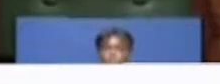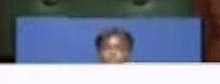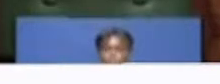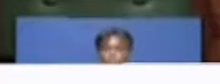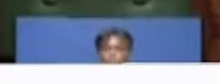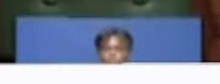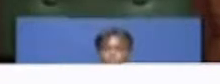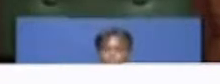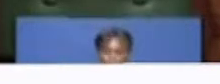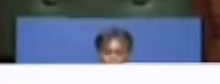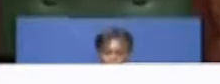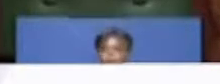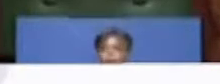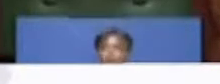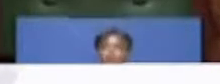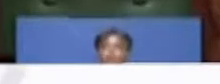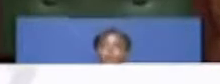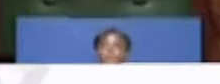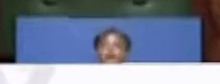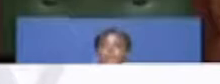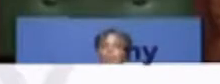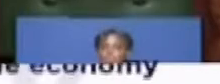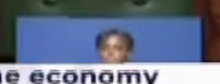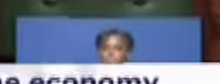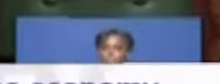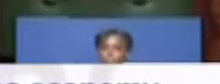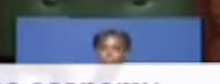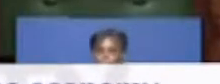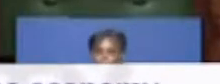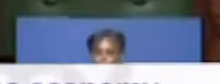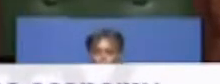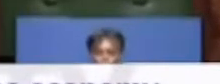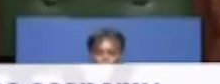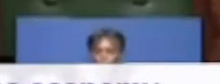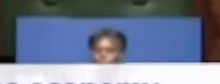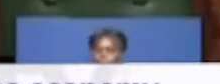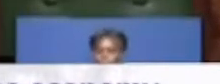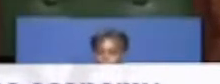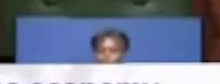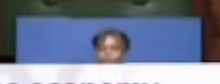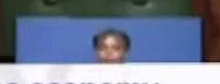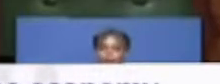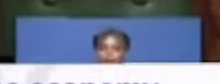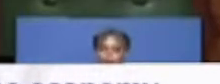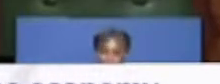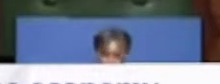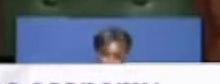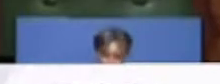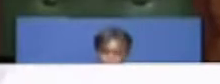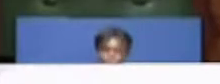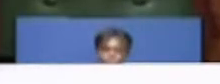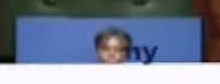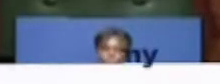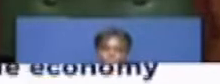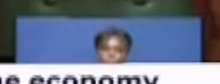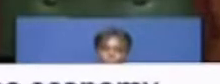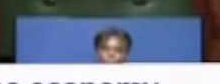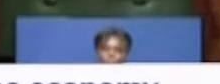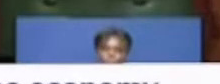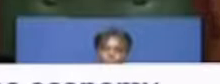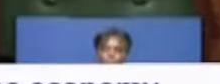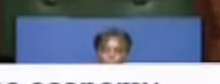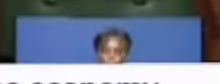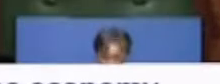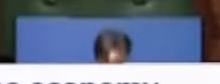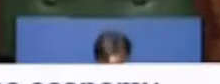embedded, we wanted a constitutional amendment that was clear and certain. This, honorable